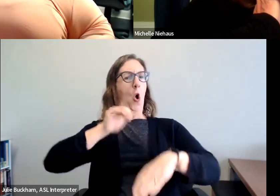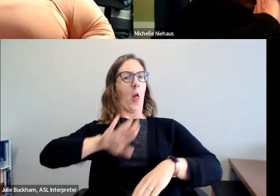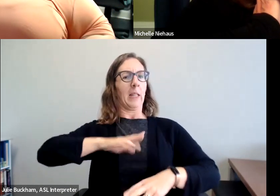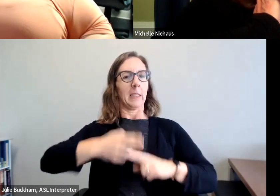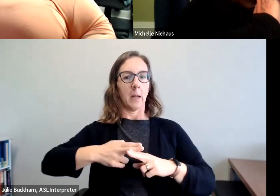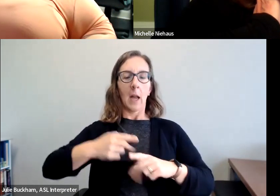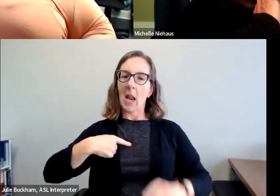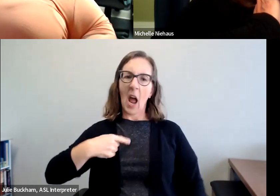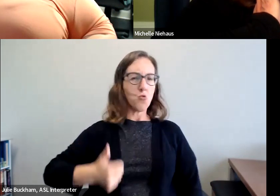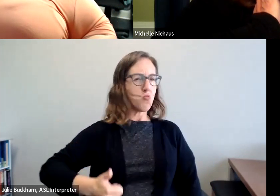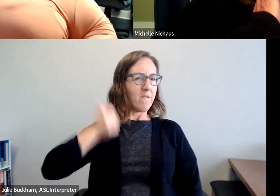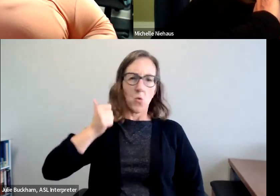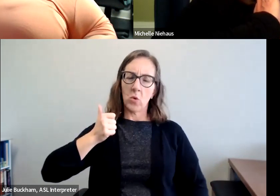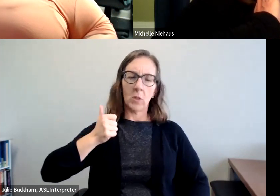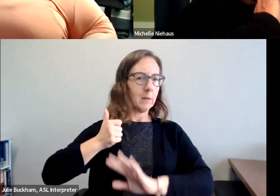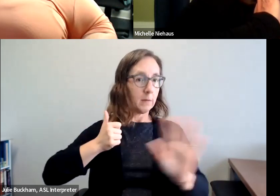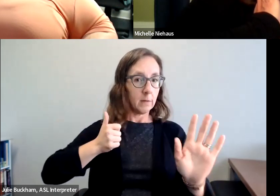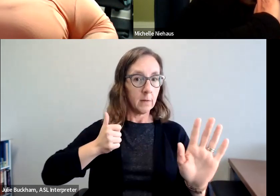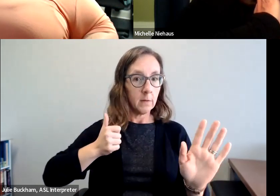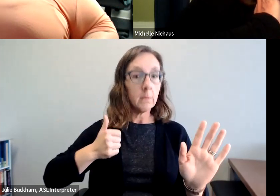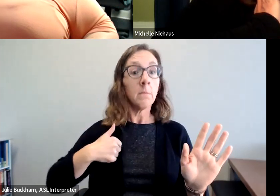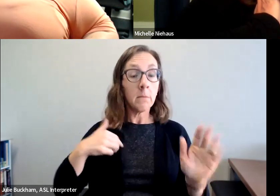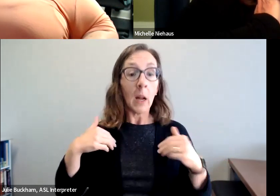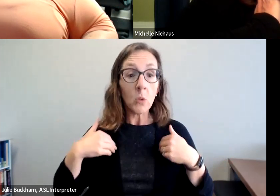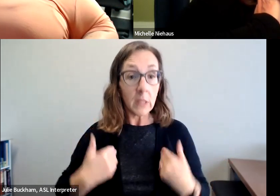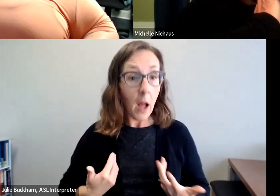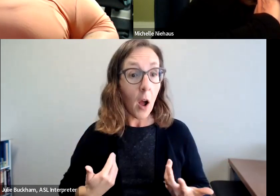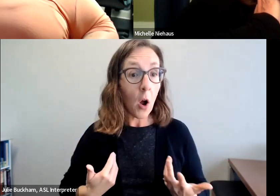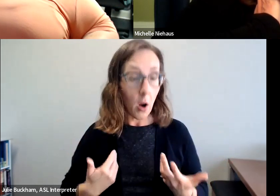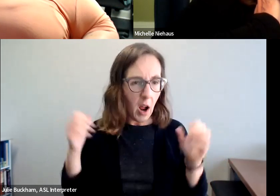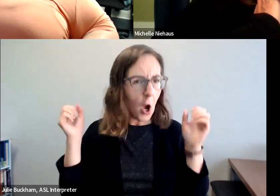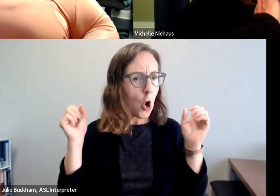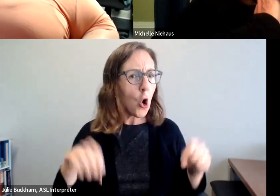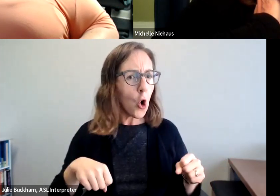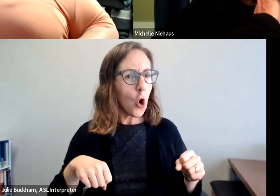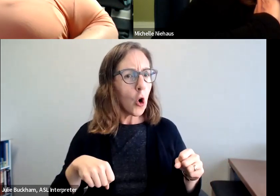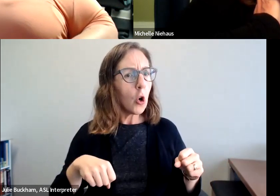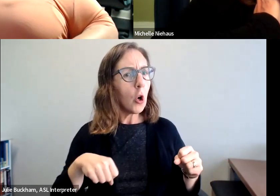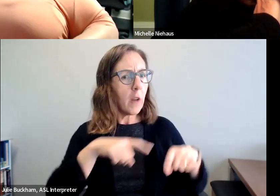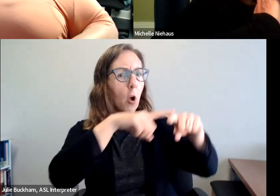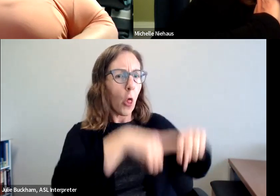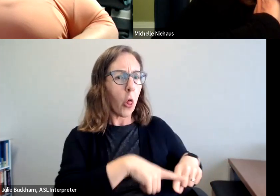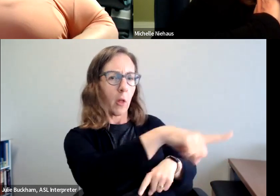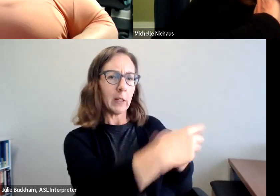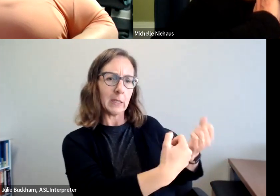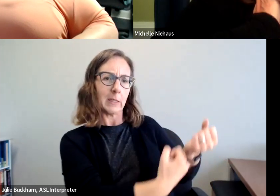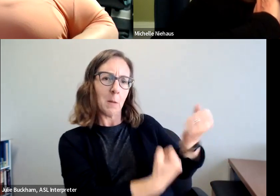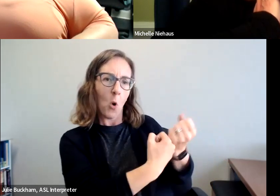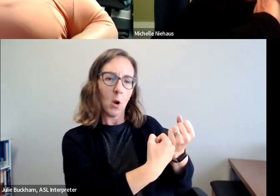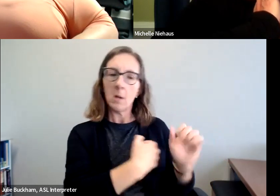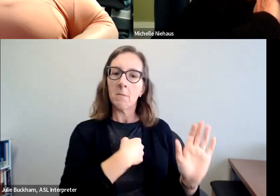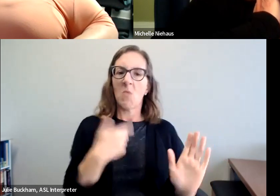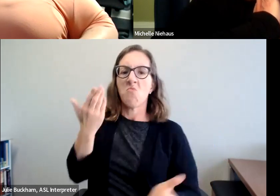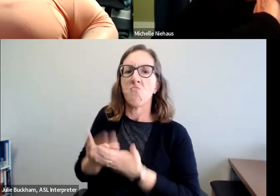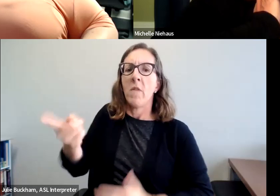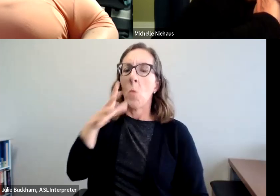I refused, even though I was tired and I could have used that support, but I wanted to show that lady I could